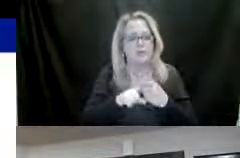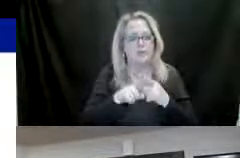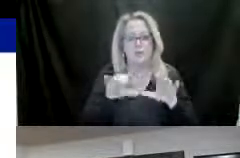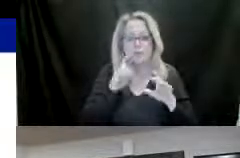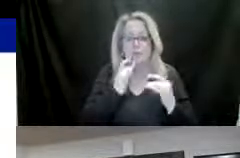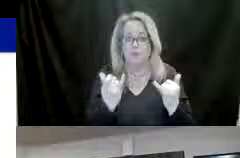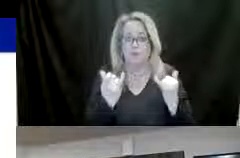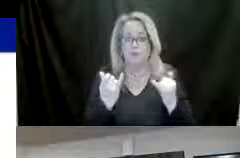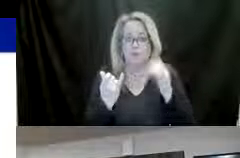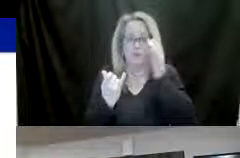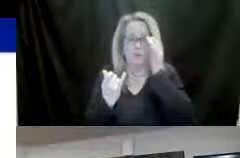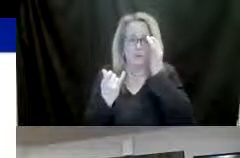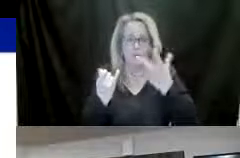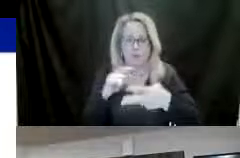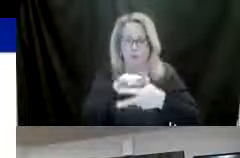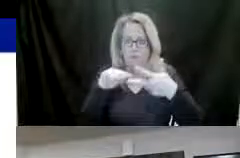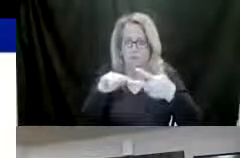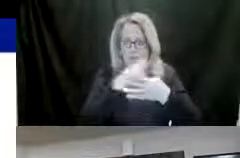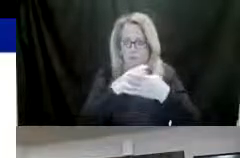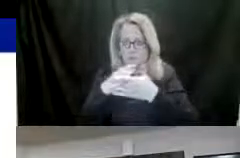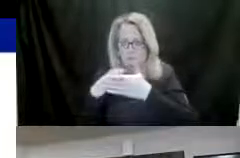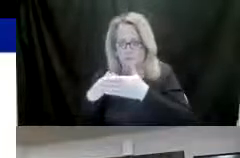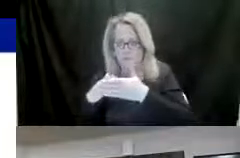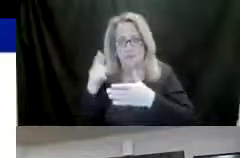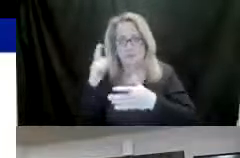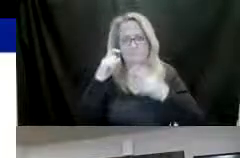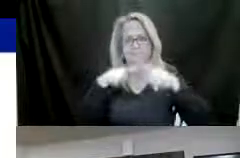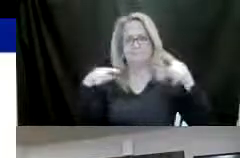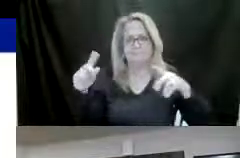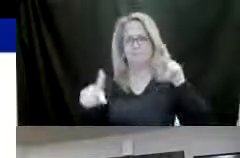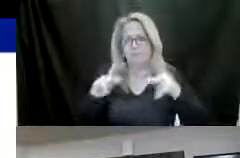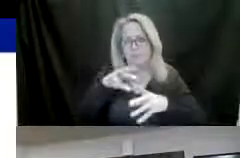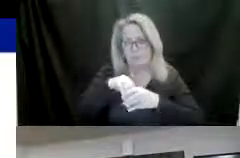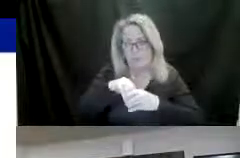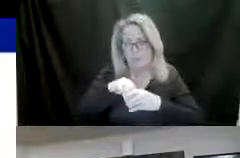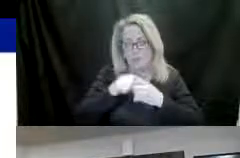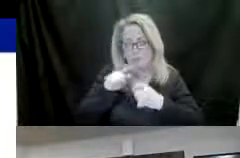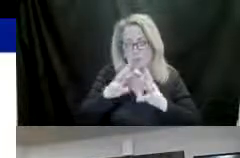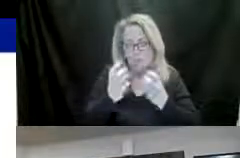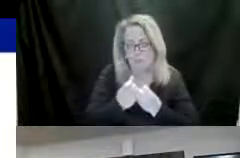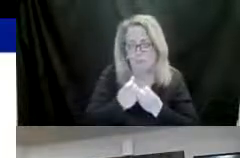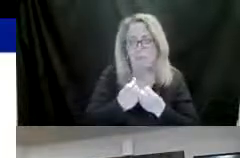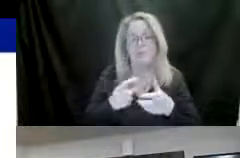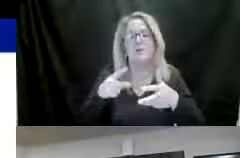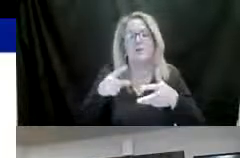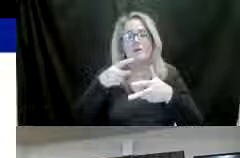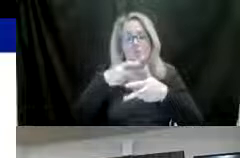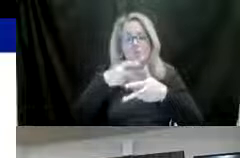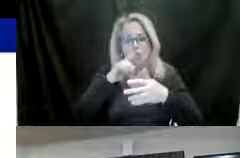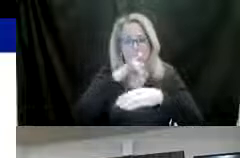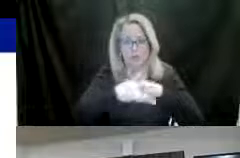were actually 3 different parts because of the various people involved in this workshop. One is certainly early movement